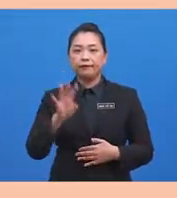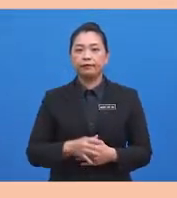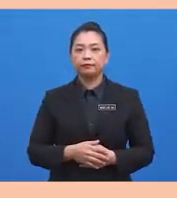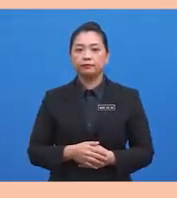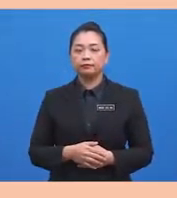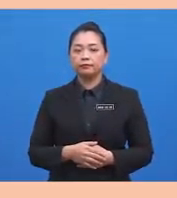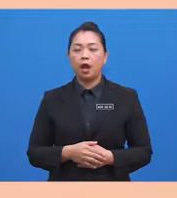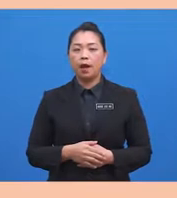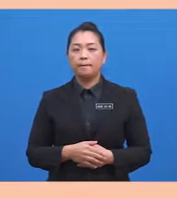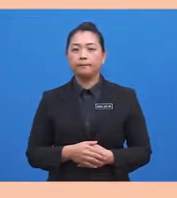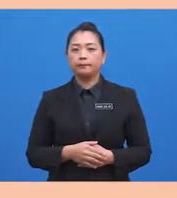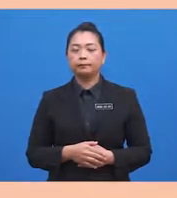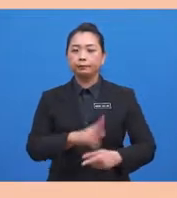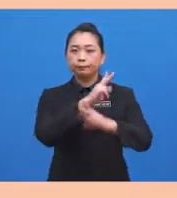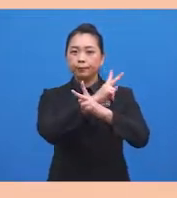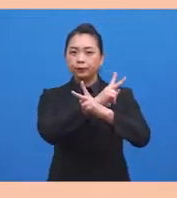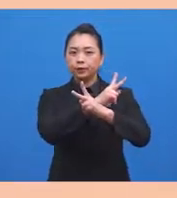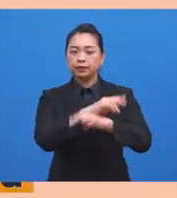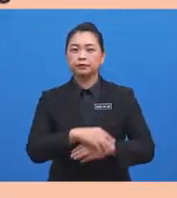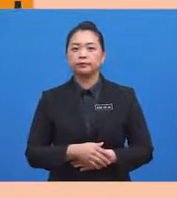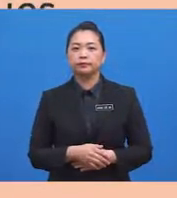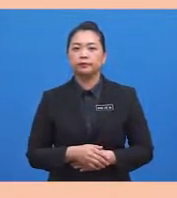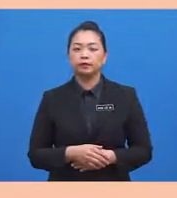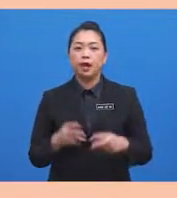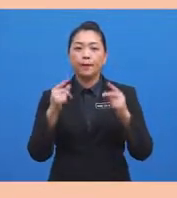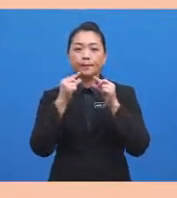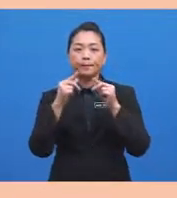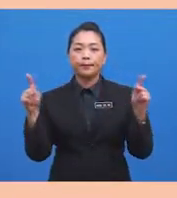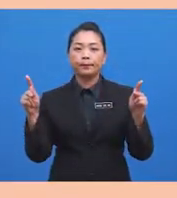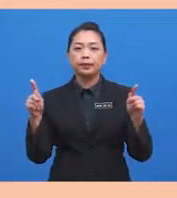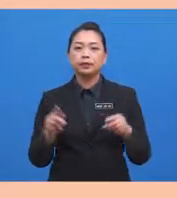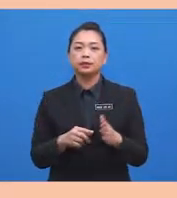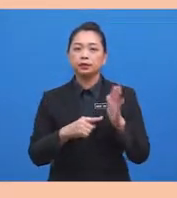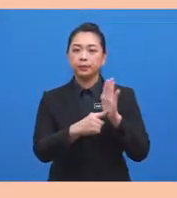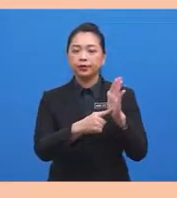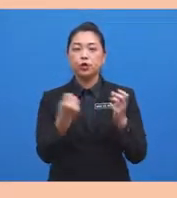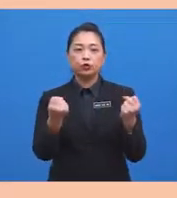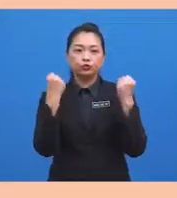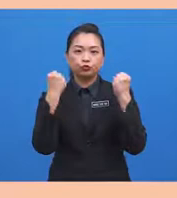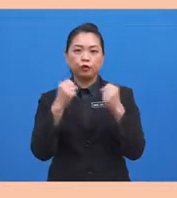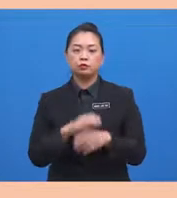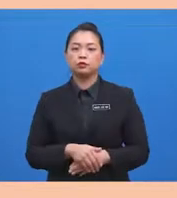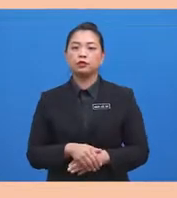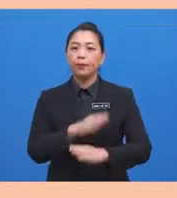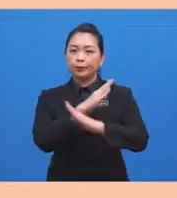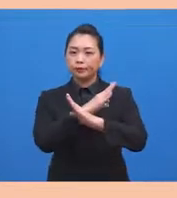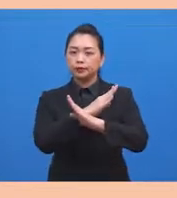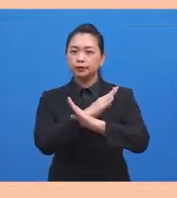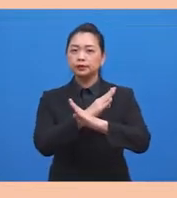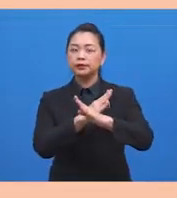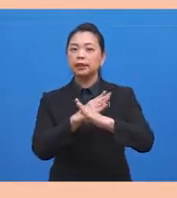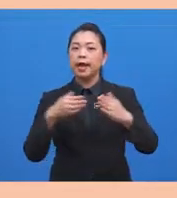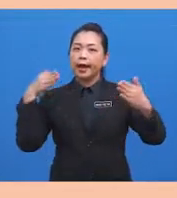word protested in the sentence. Bands such as Public Enemy had hits with songs that protested against different